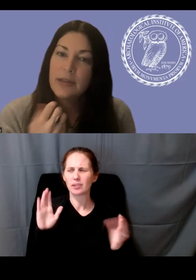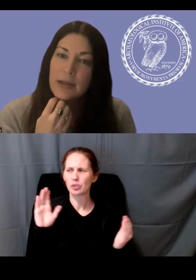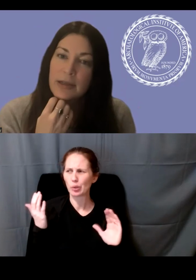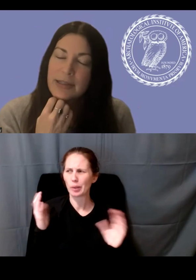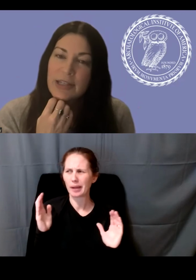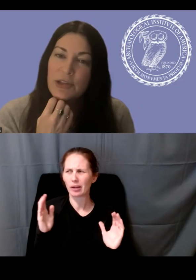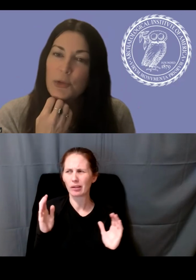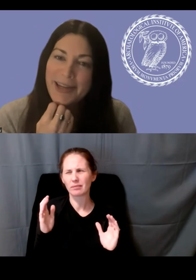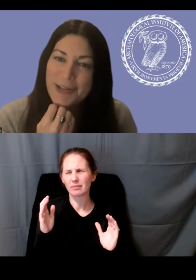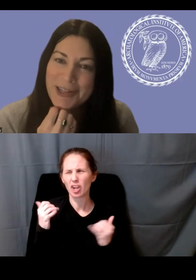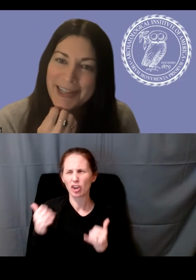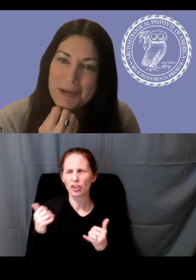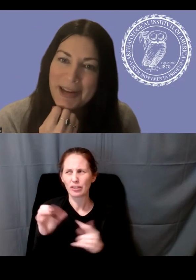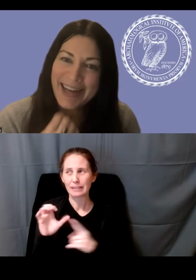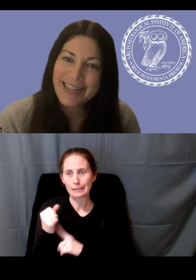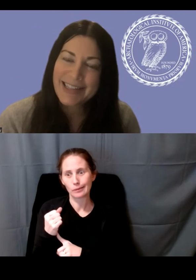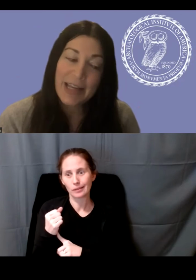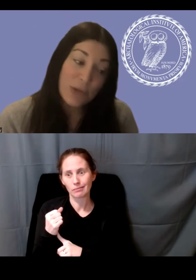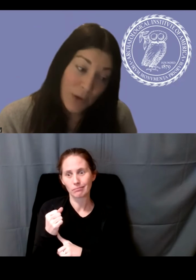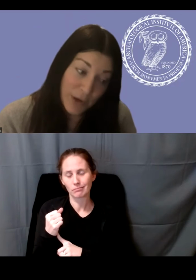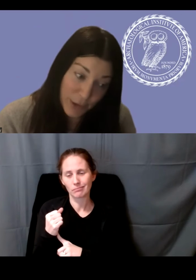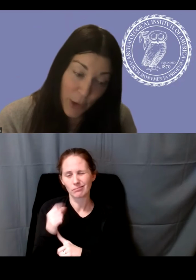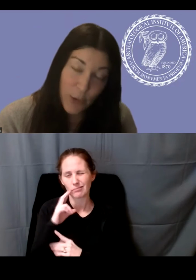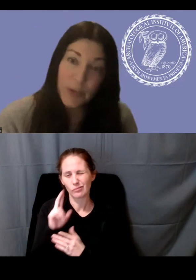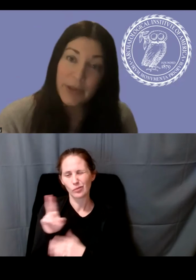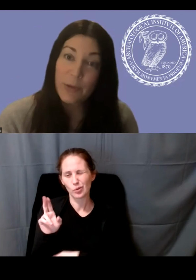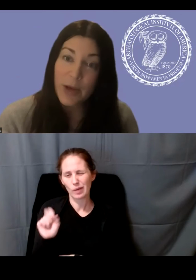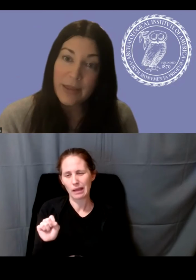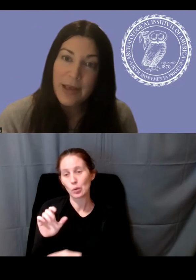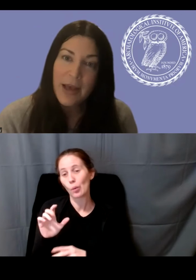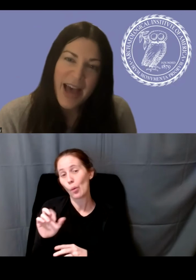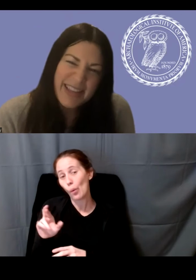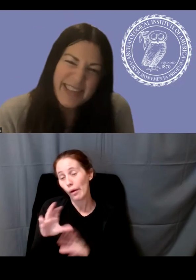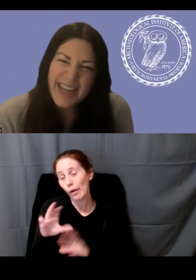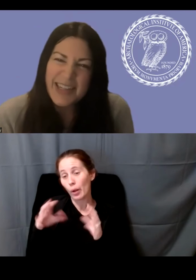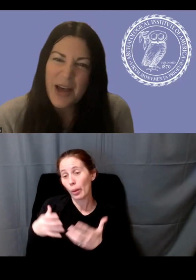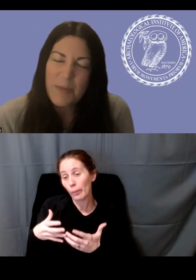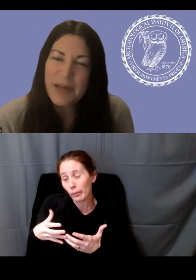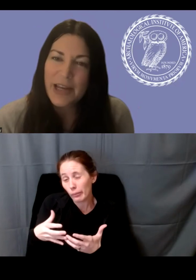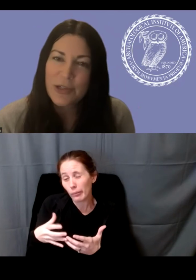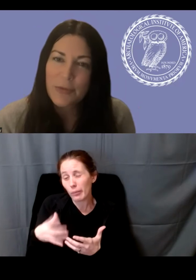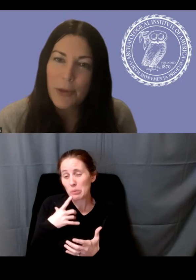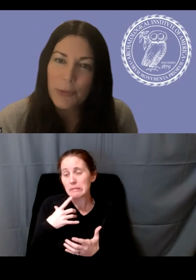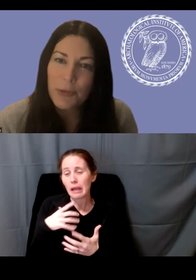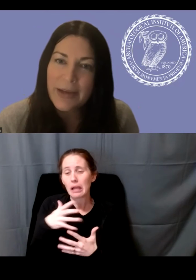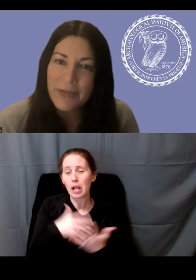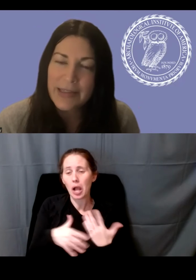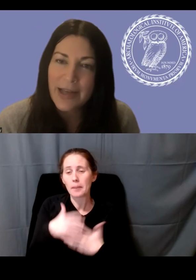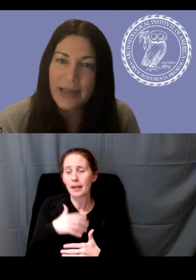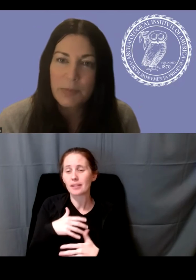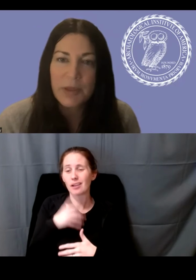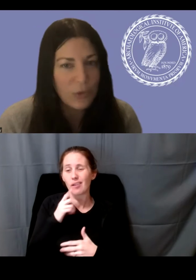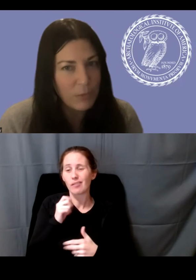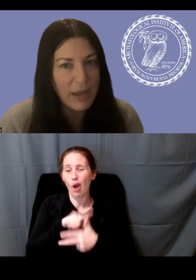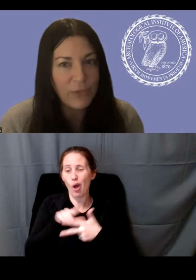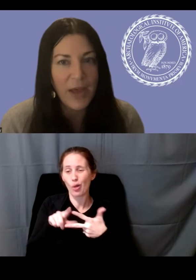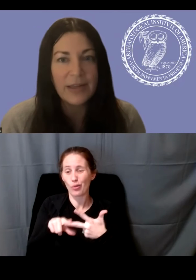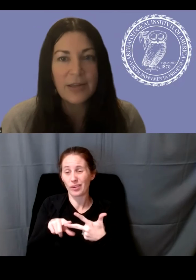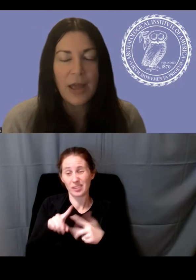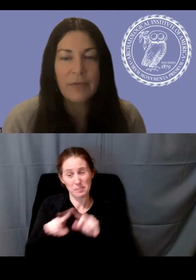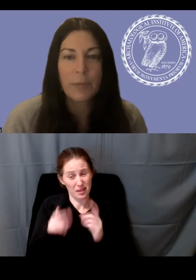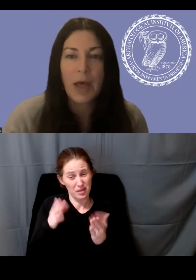current situation in the United States or globally with, I'd say it's a combination of all three of these guys, but you